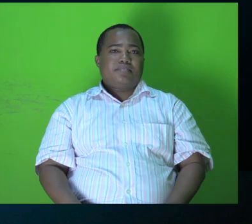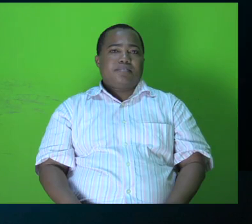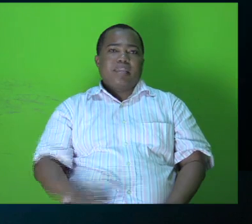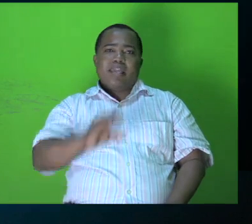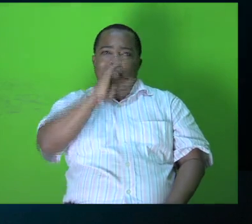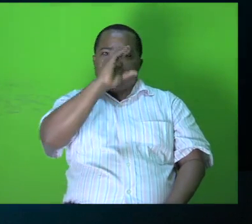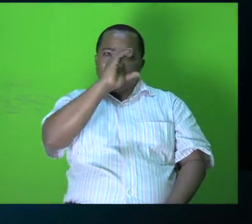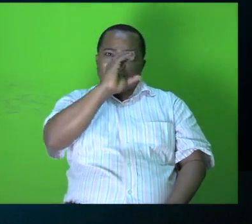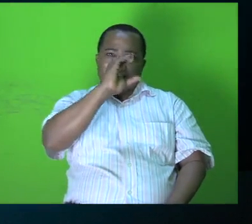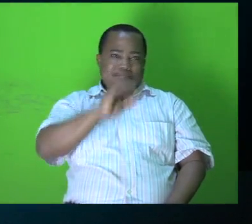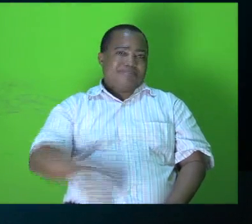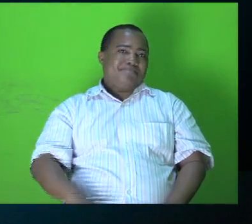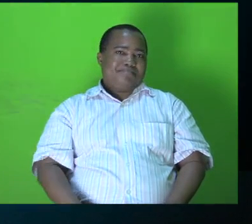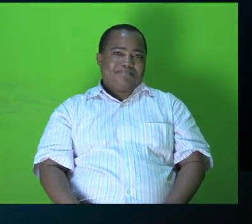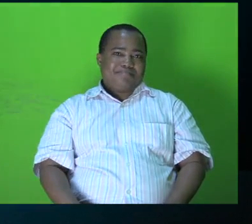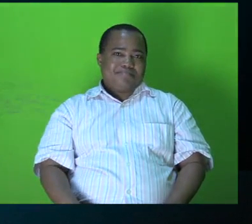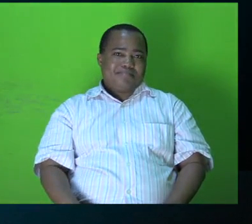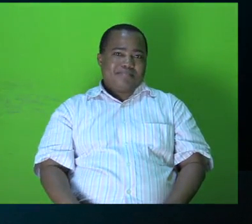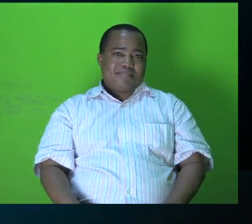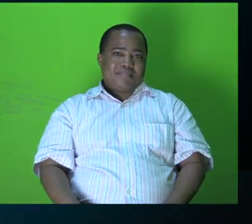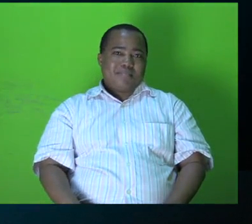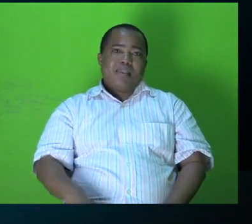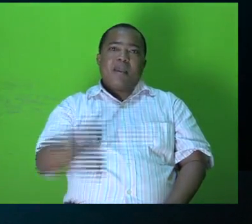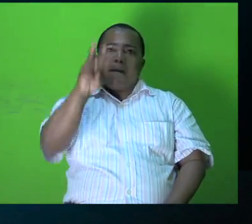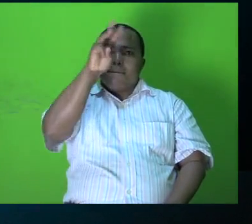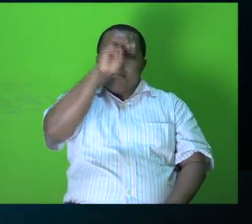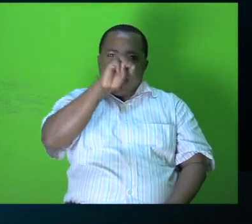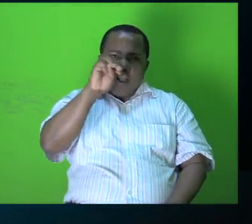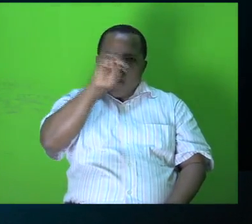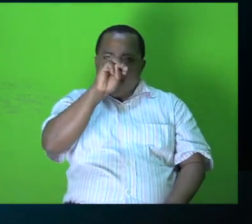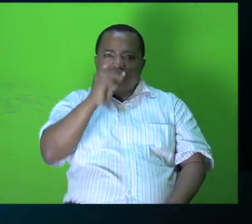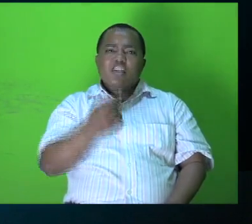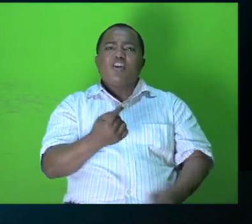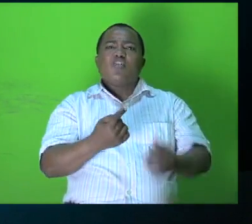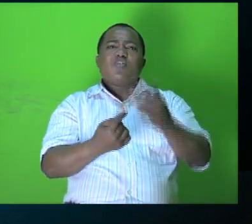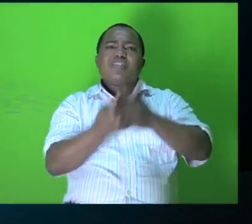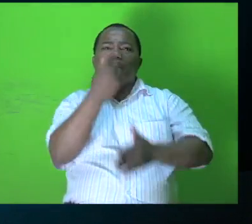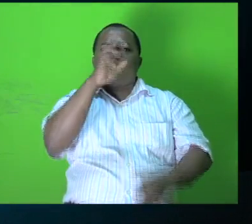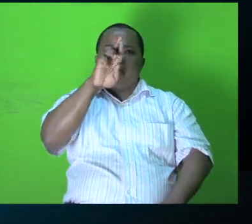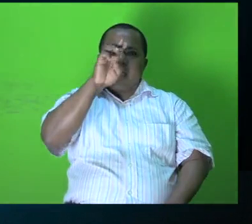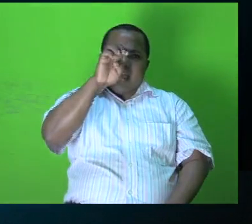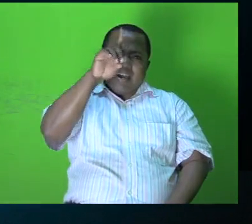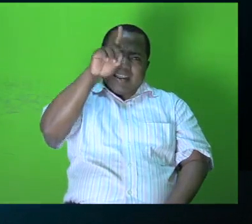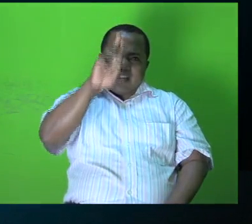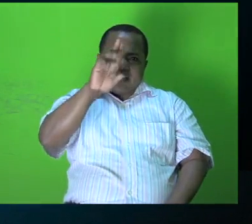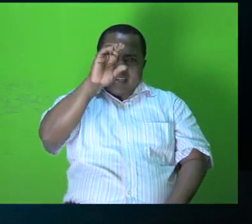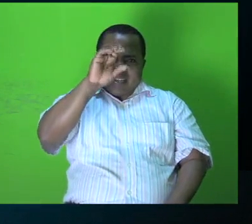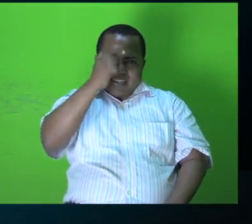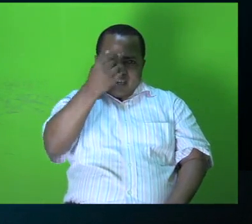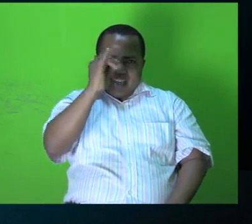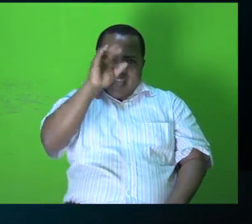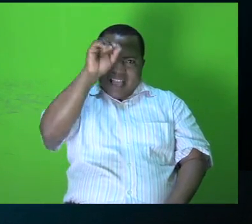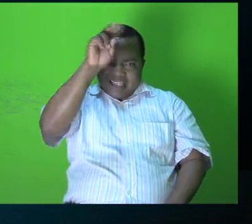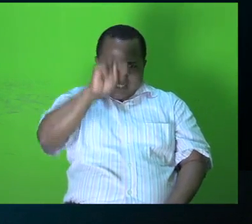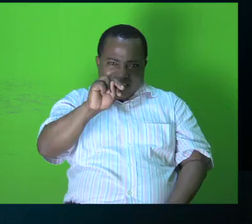C. Meiosis is said to be reduction process. Give